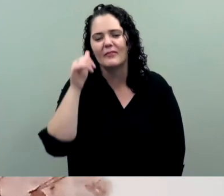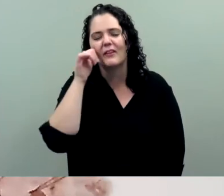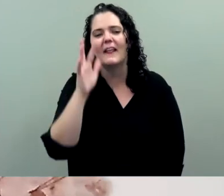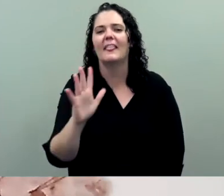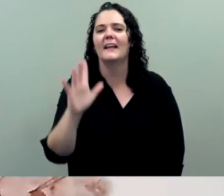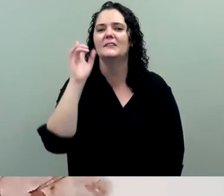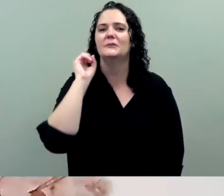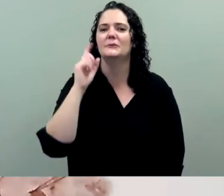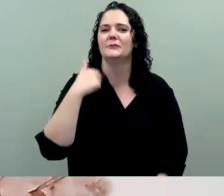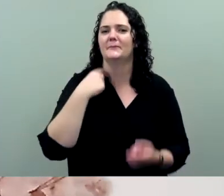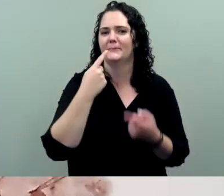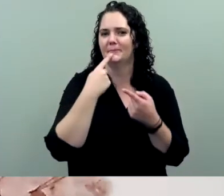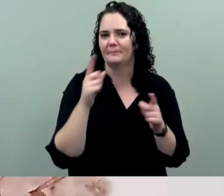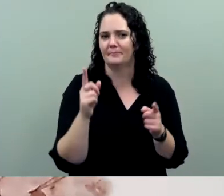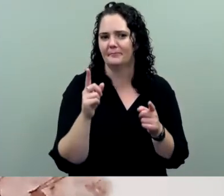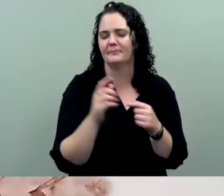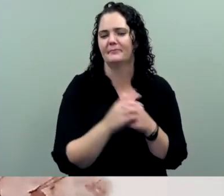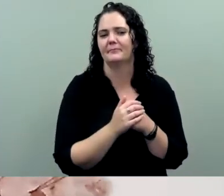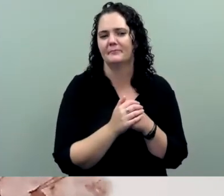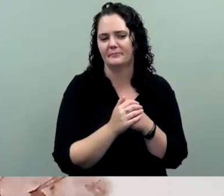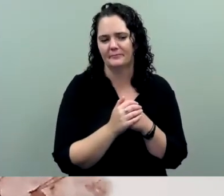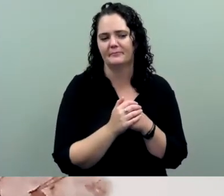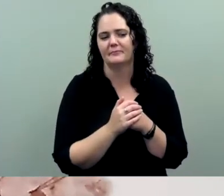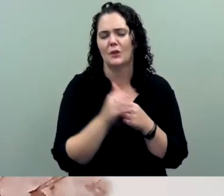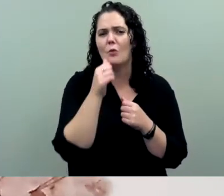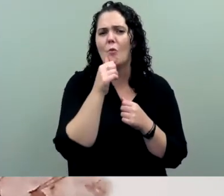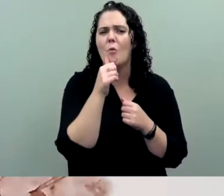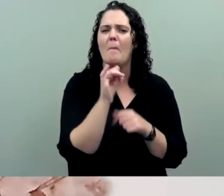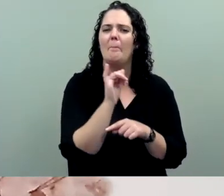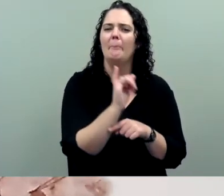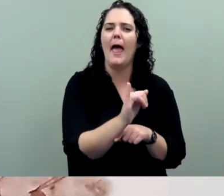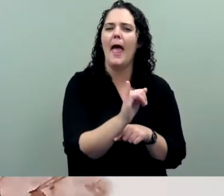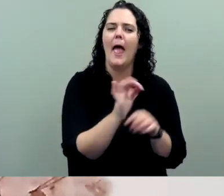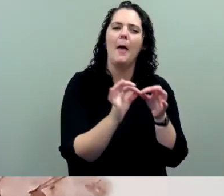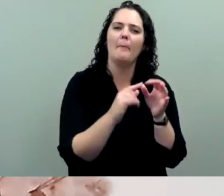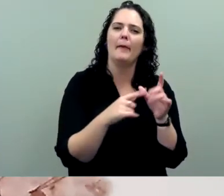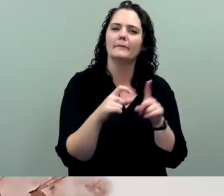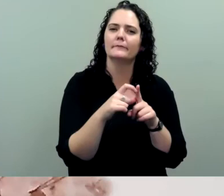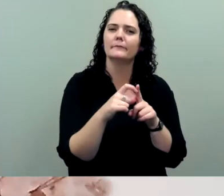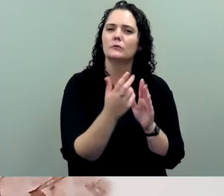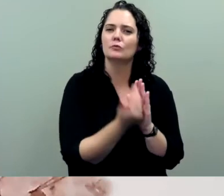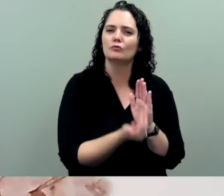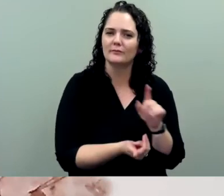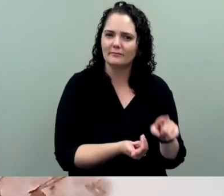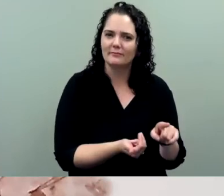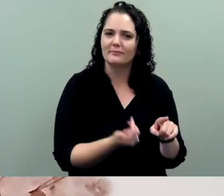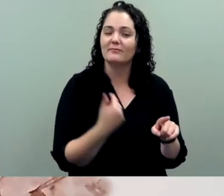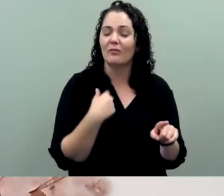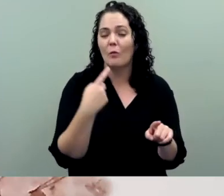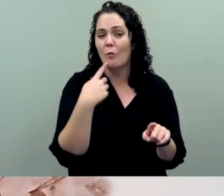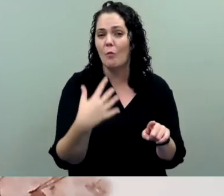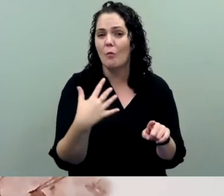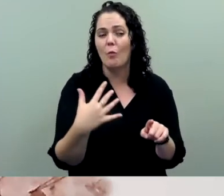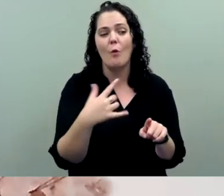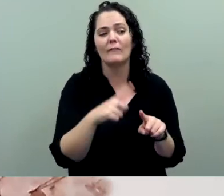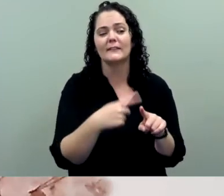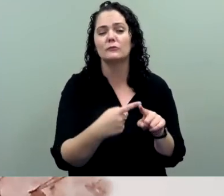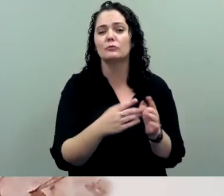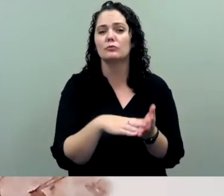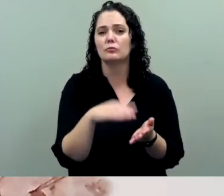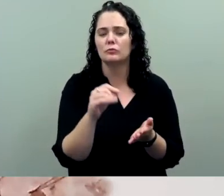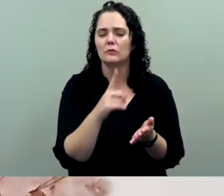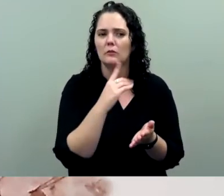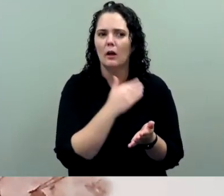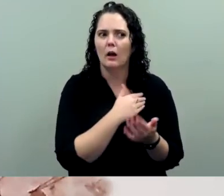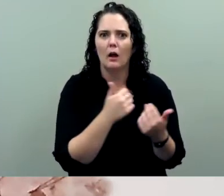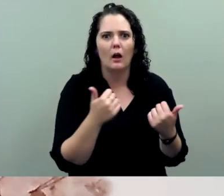that you know, when I do that bad drawing workshop, I oftentimes will have students who will come back after an entire semester and say to me, look, my favorite drawing I